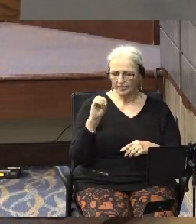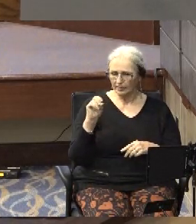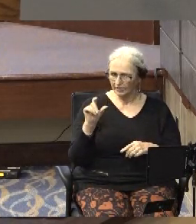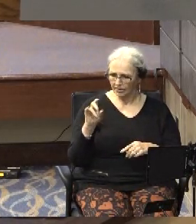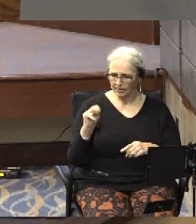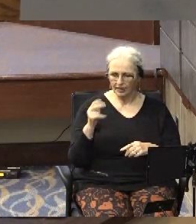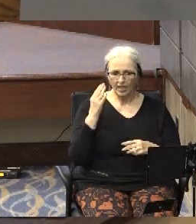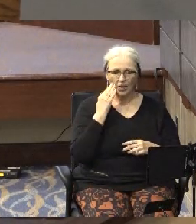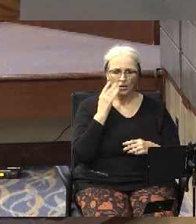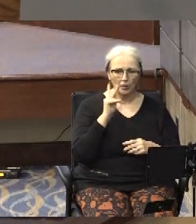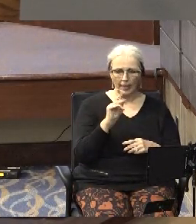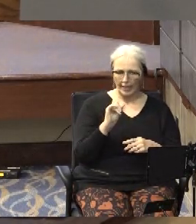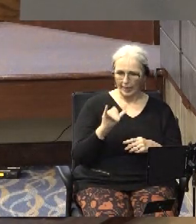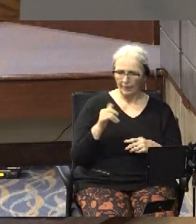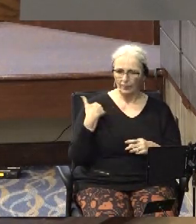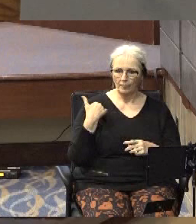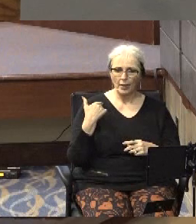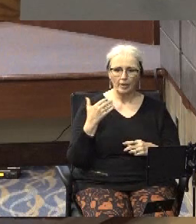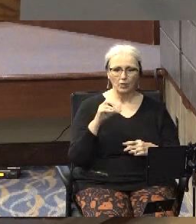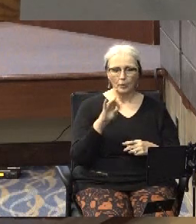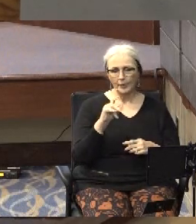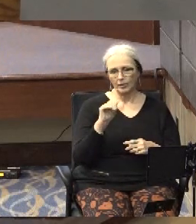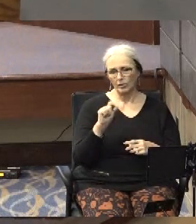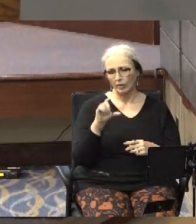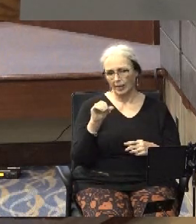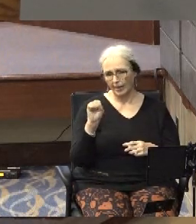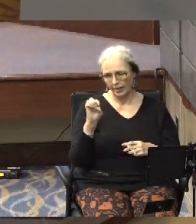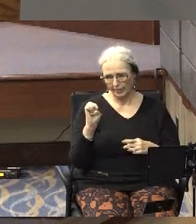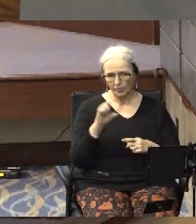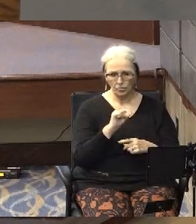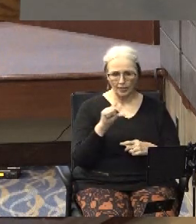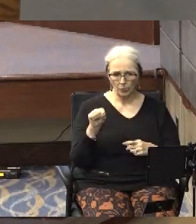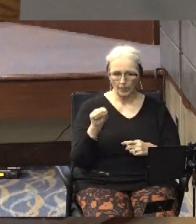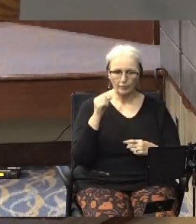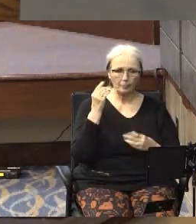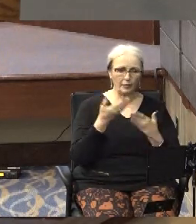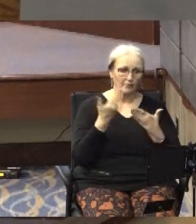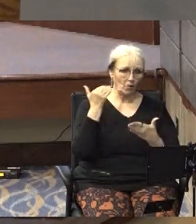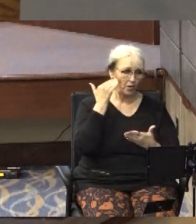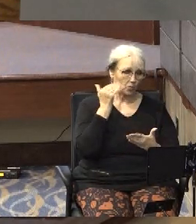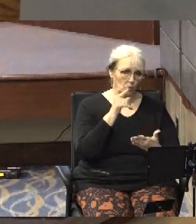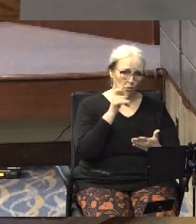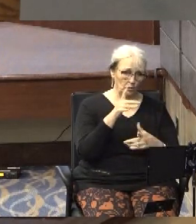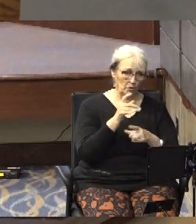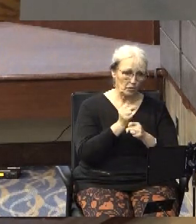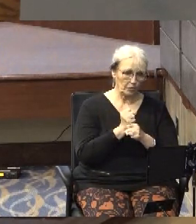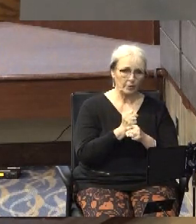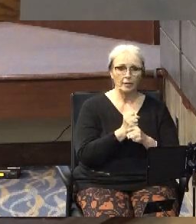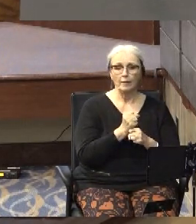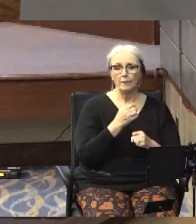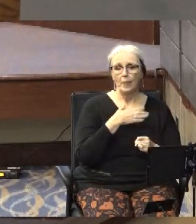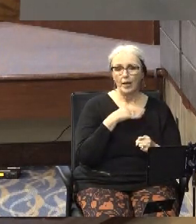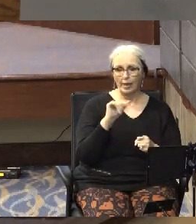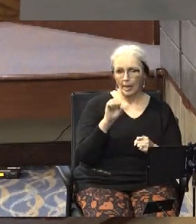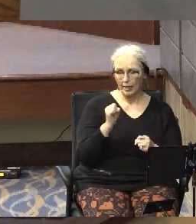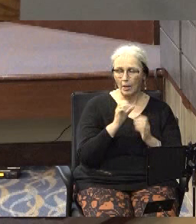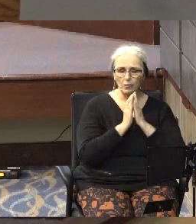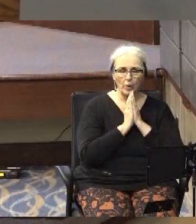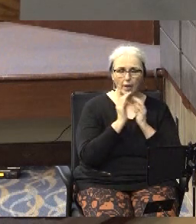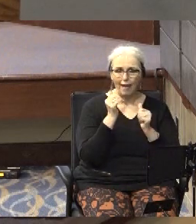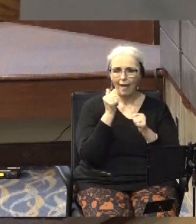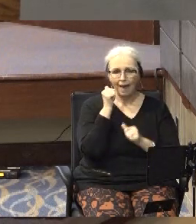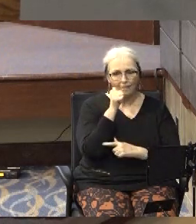criminal case that occurred in 2020. Before I even knew who would be assigned to in my case, I prayed every day for a good